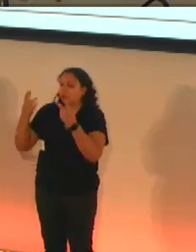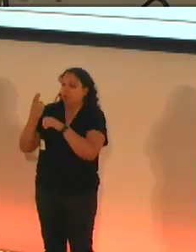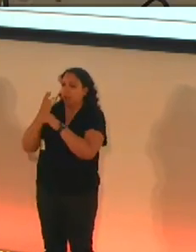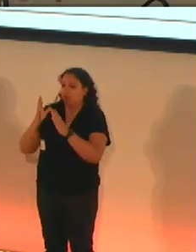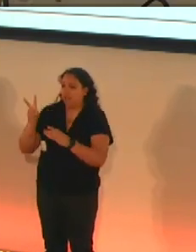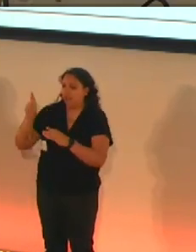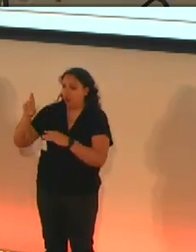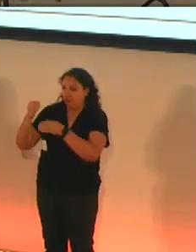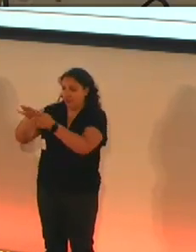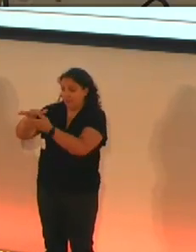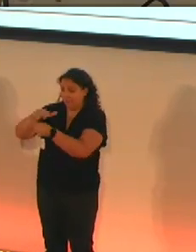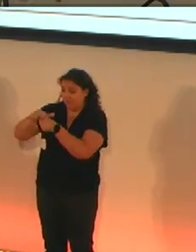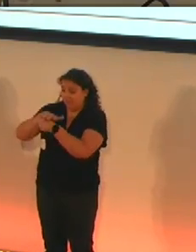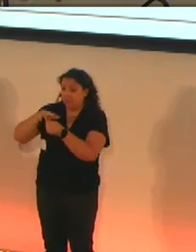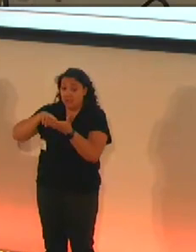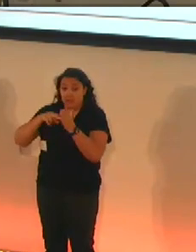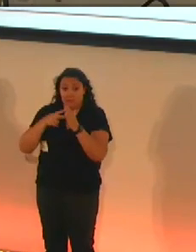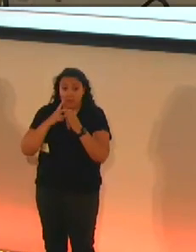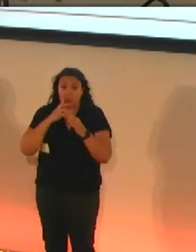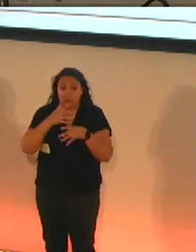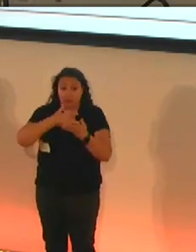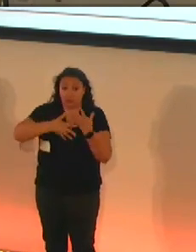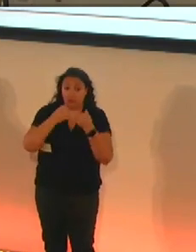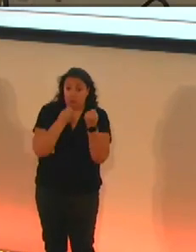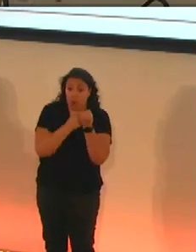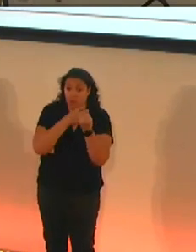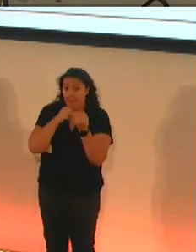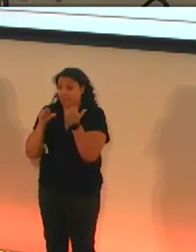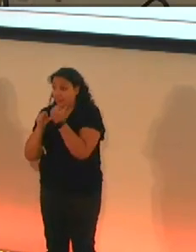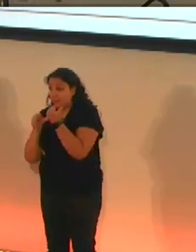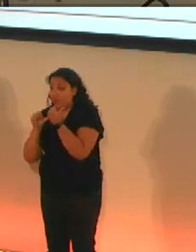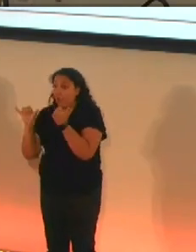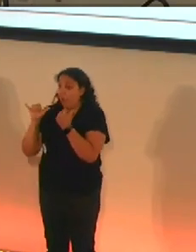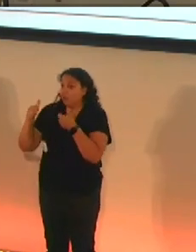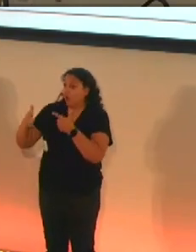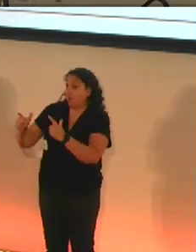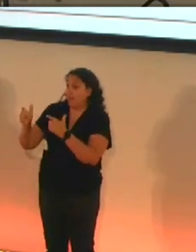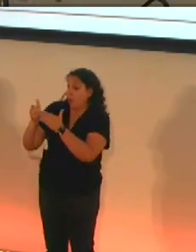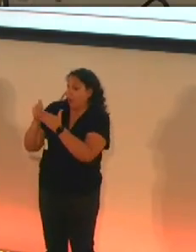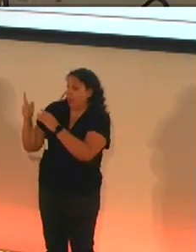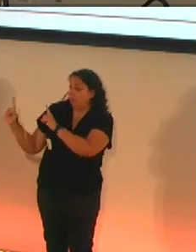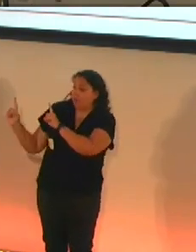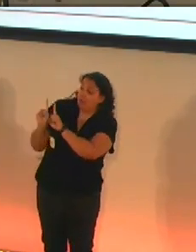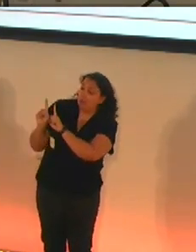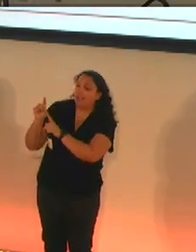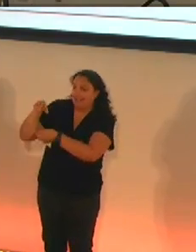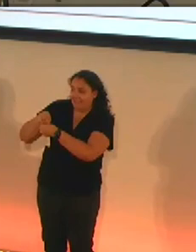spaces, this allows the opportunity for social support and also assistance and allow a guide to be there with you in the virtual space.